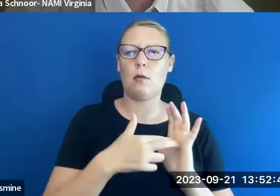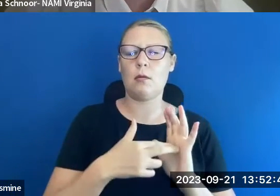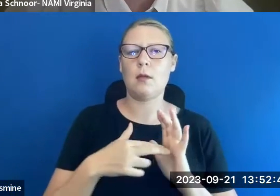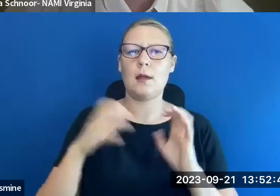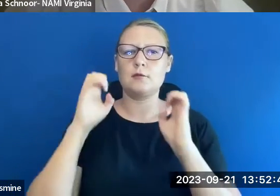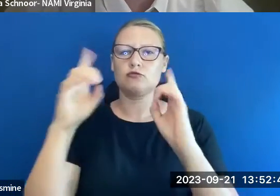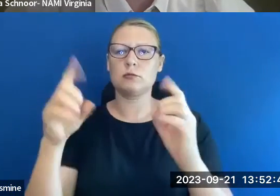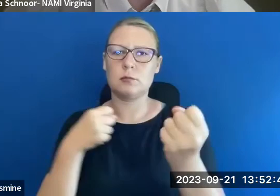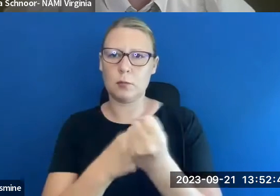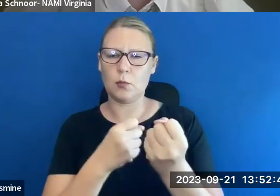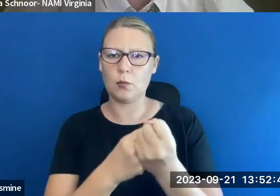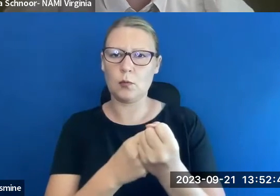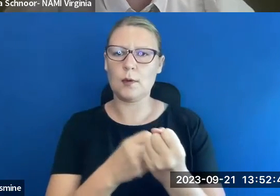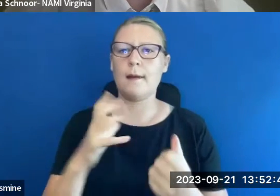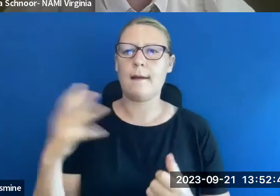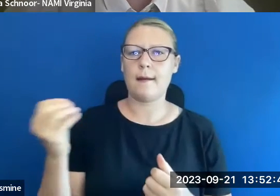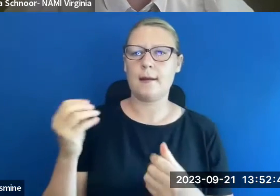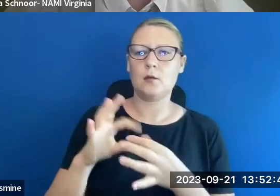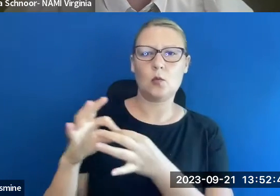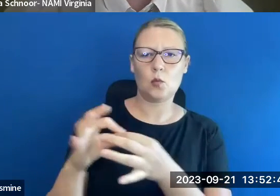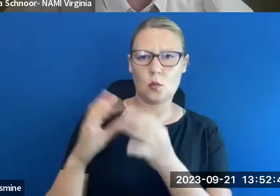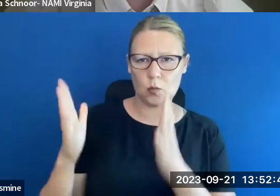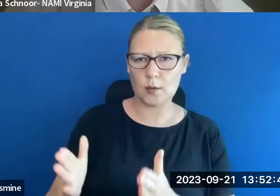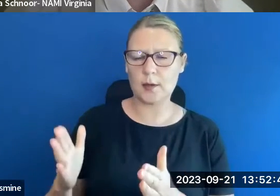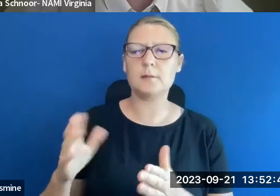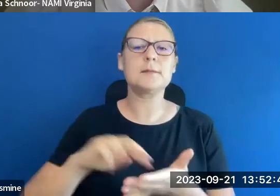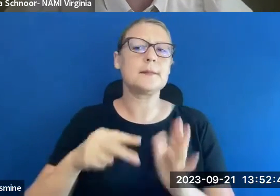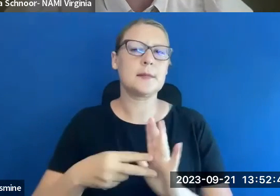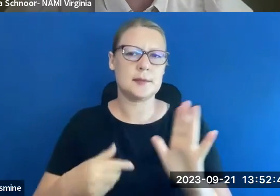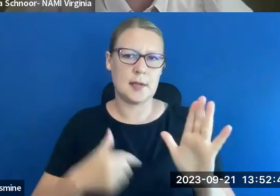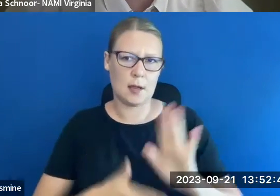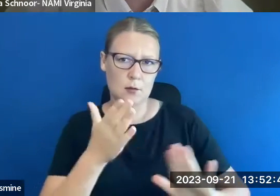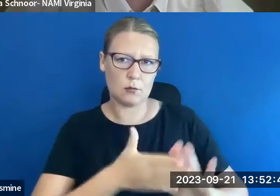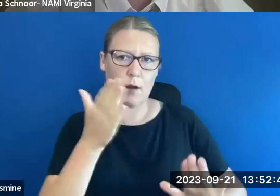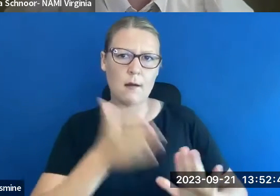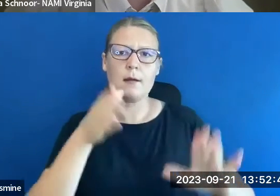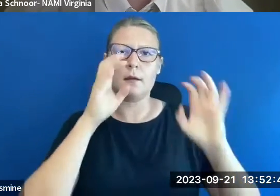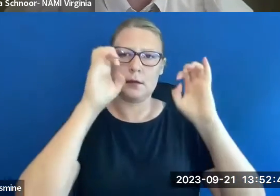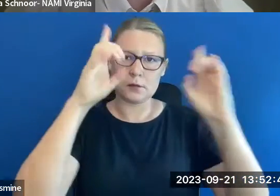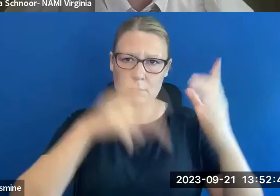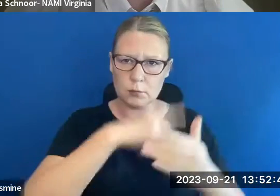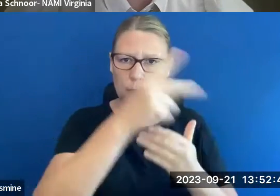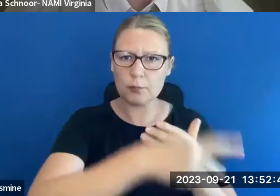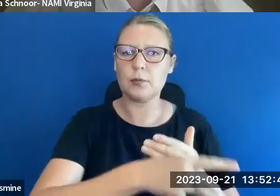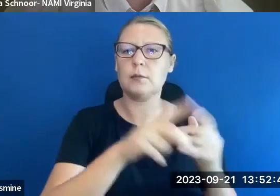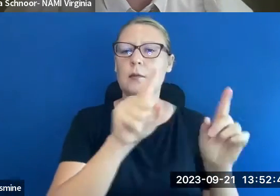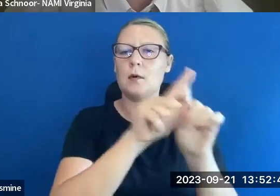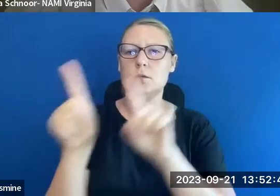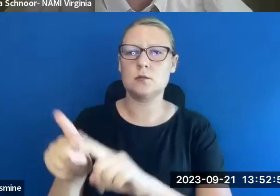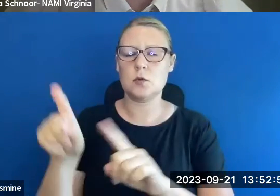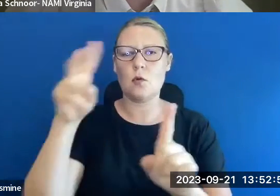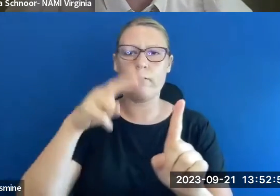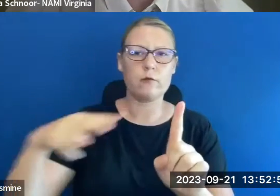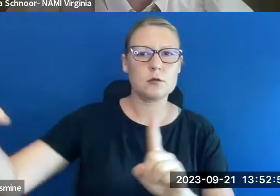helpline coordinator, which means that I run some of the educational programs as well as overseeing